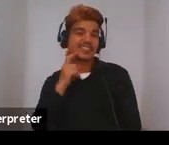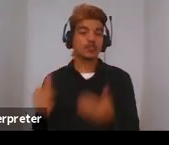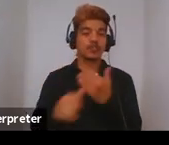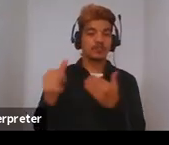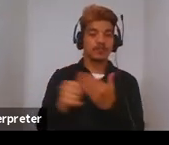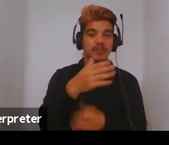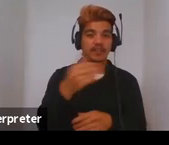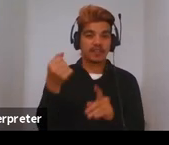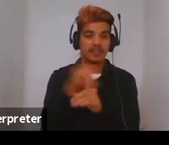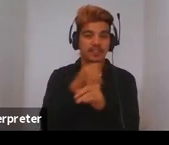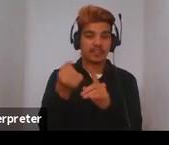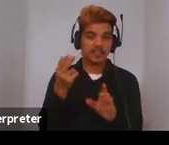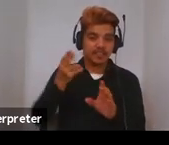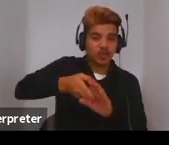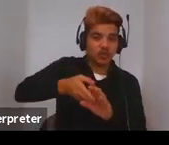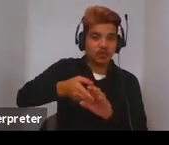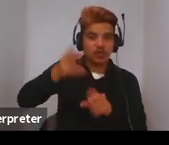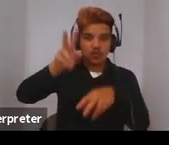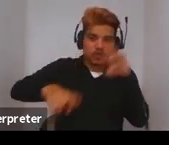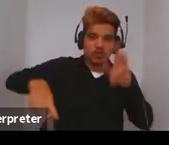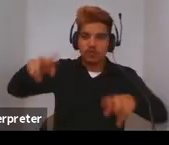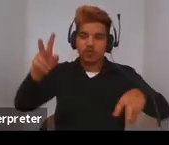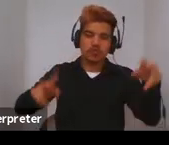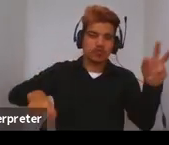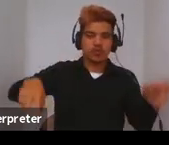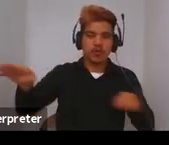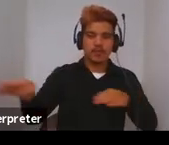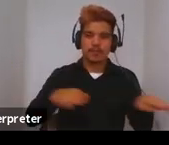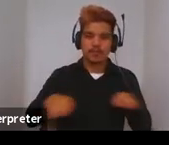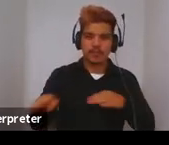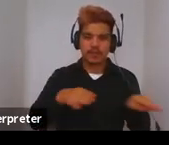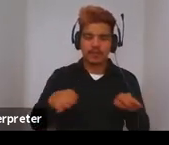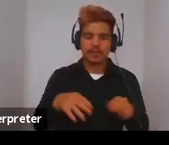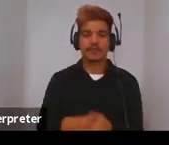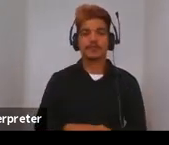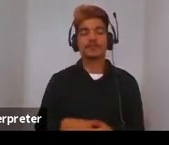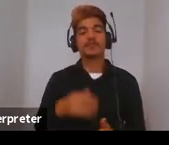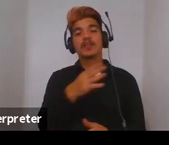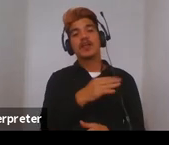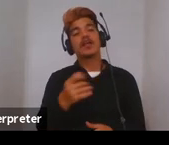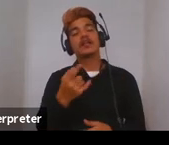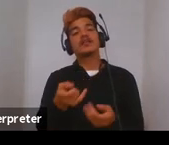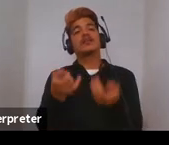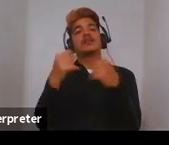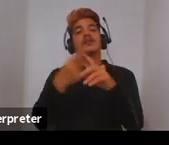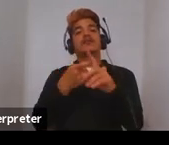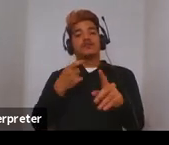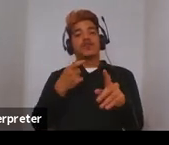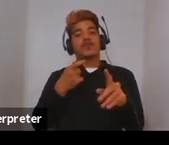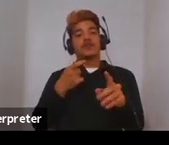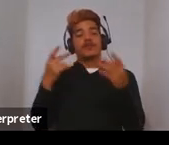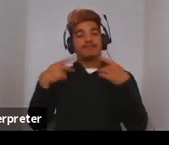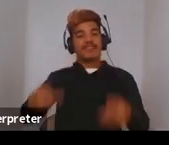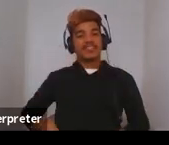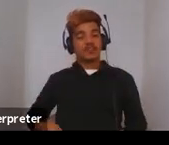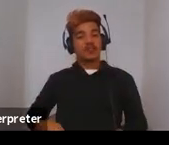includes a range of behaviors, as our community definition underlined. And it comes from physical forms of